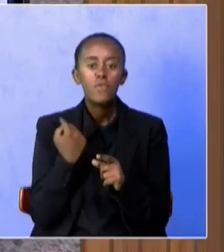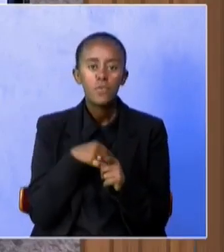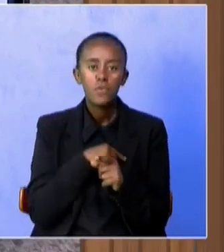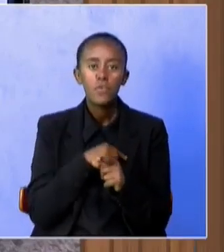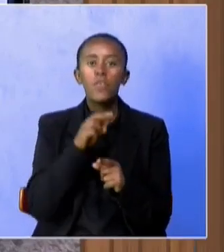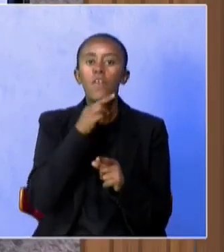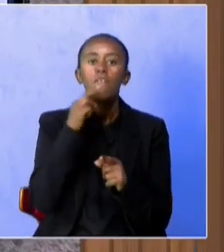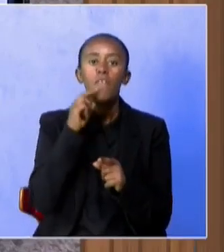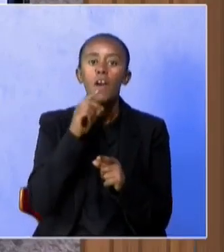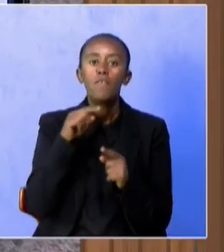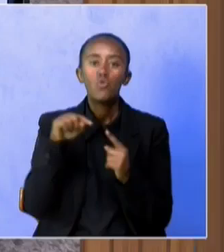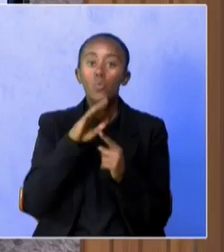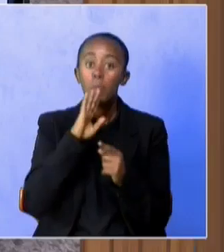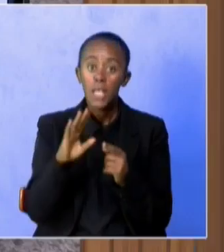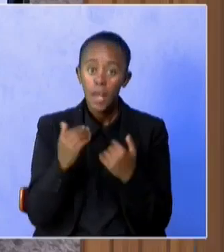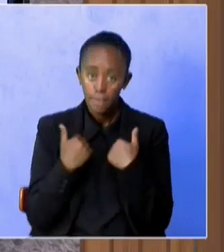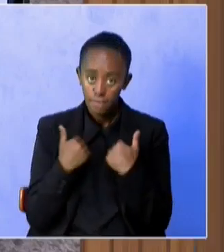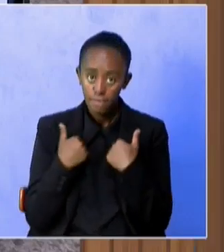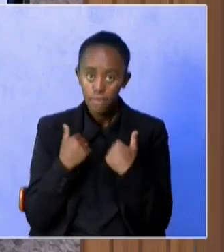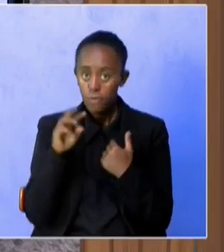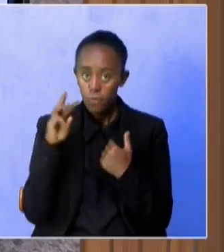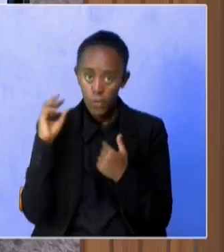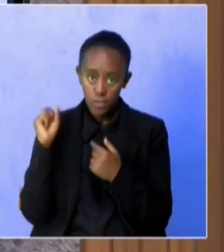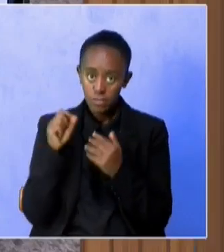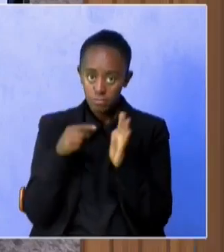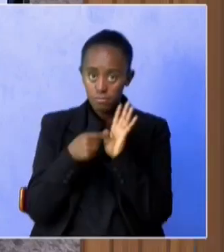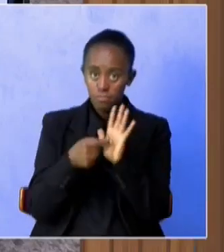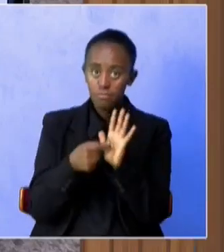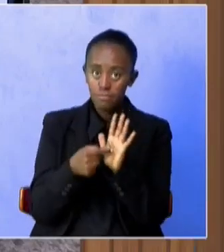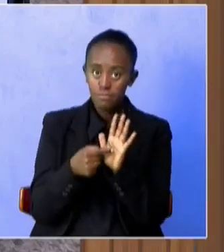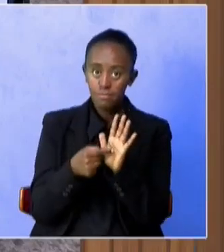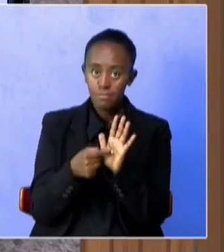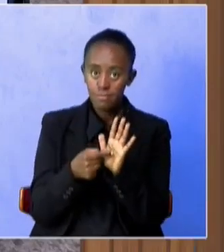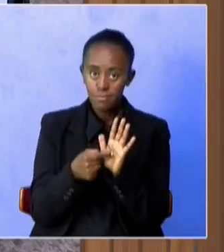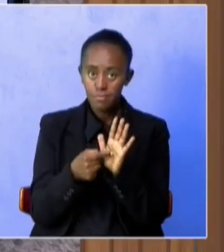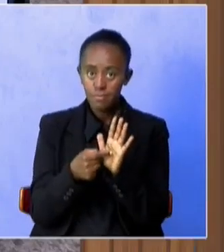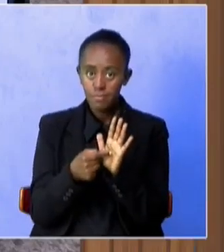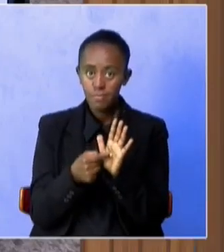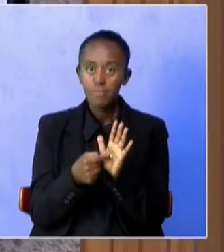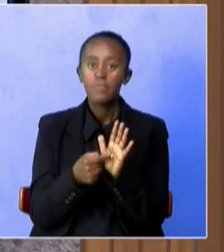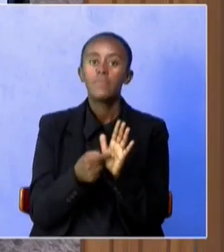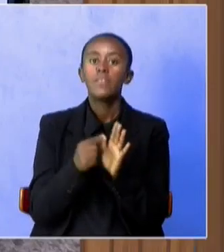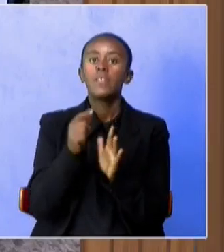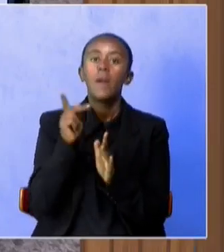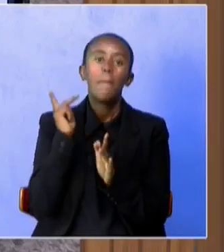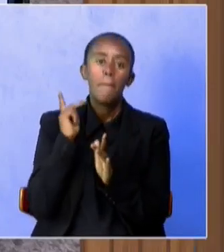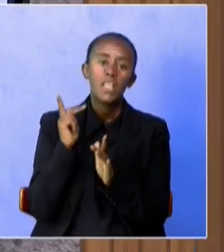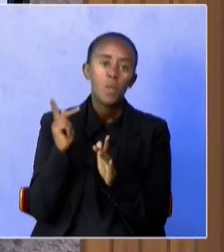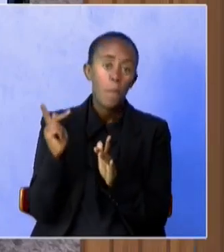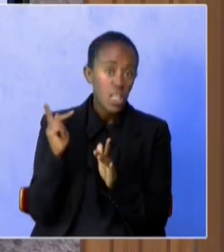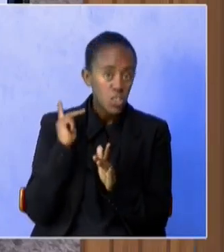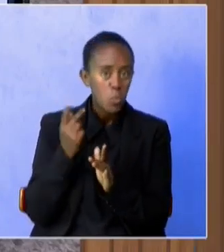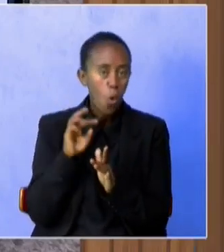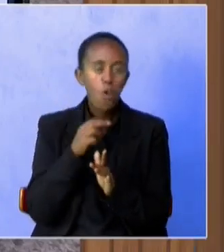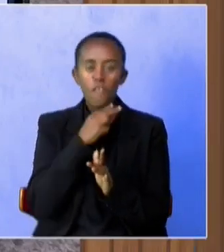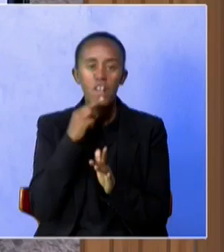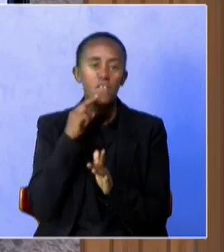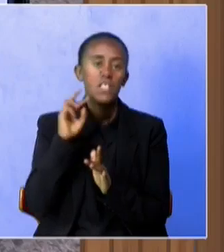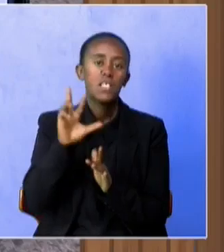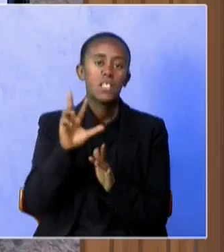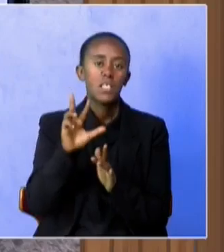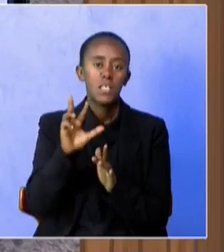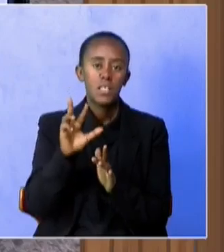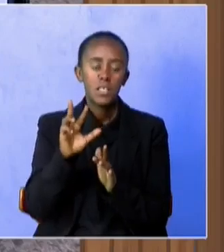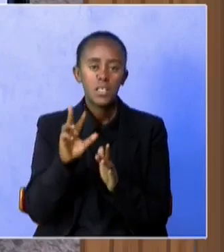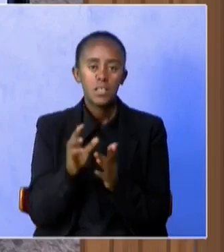here. We have verb to be's with the past participle form of the verb. That is how you form